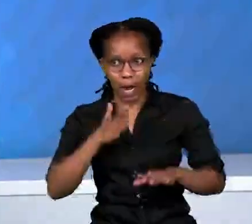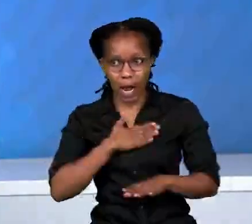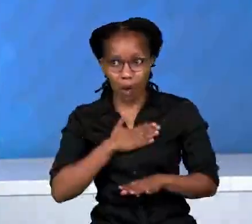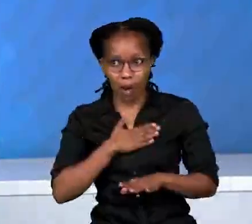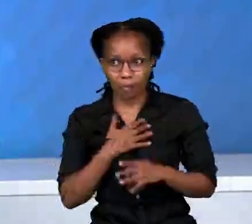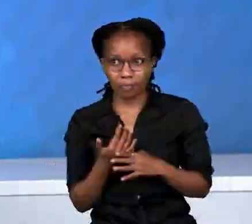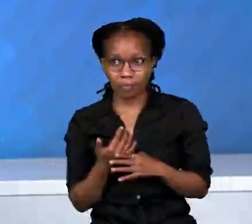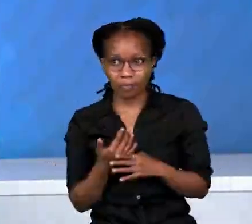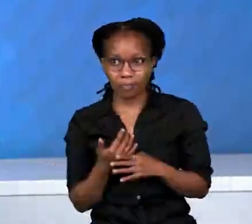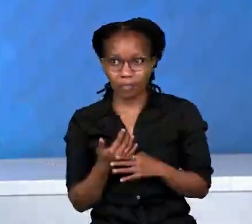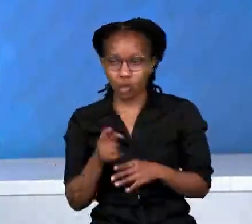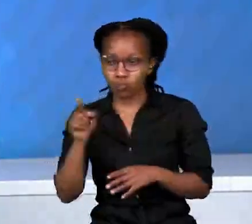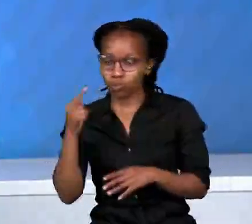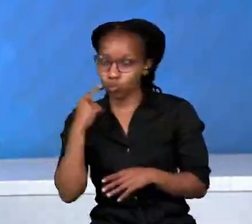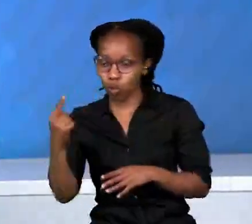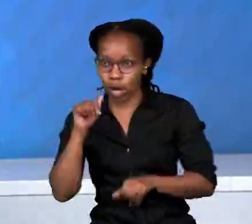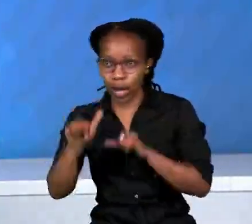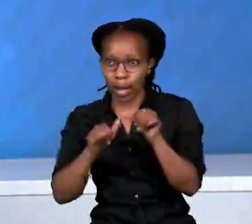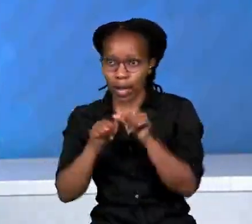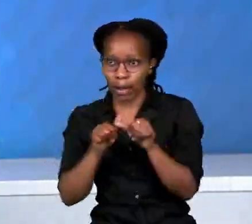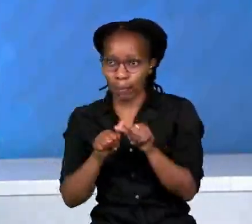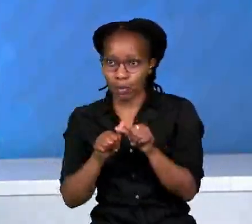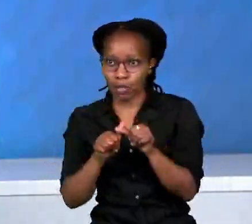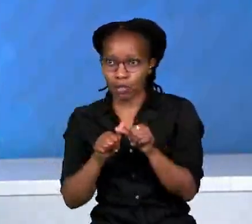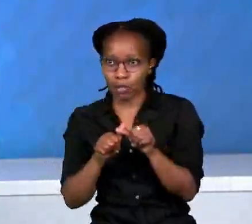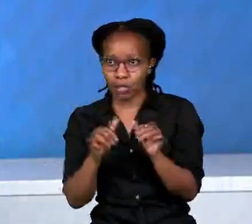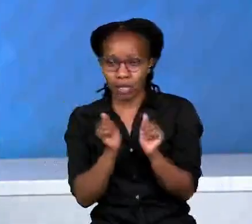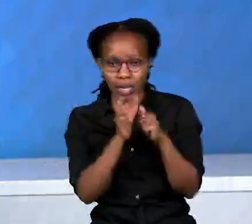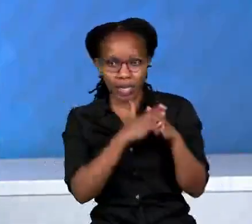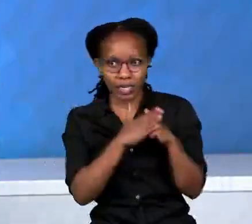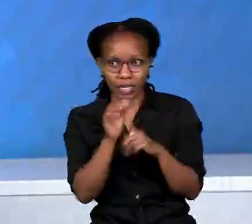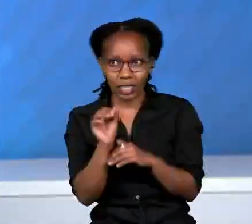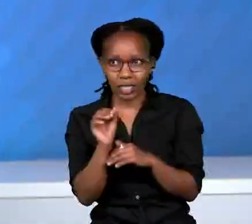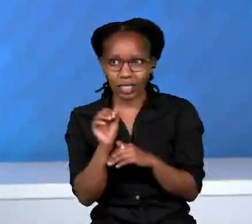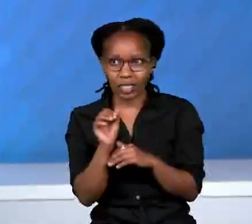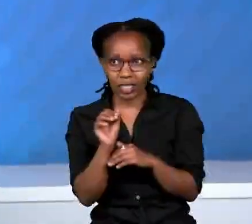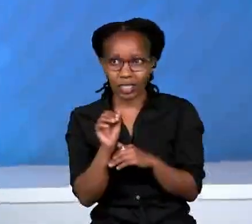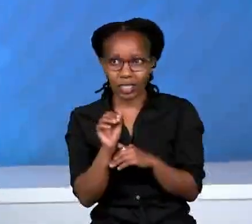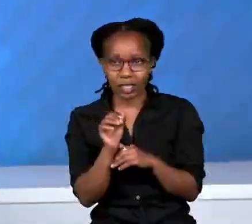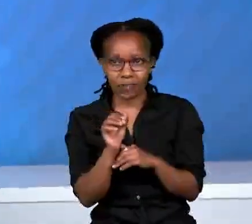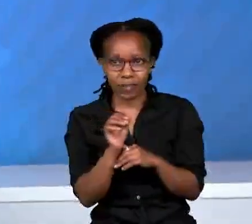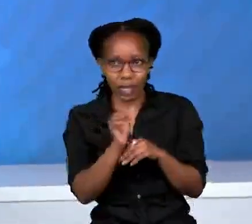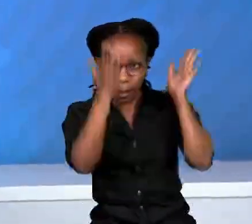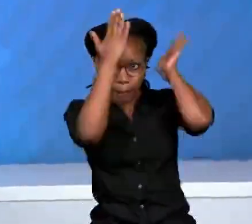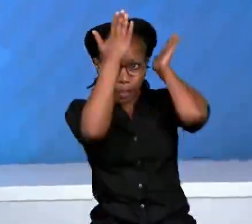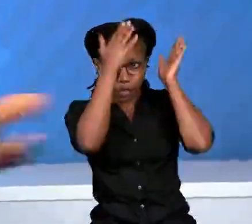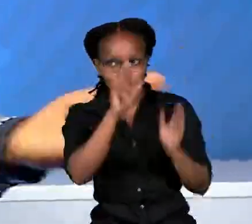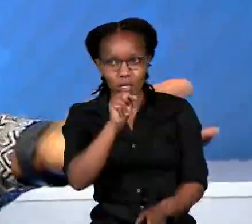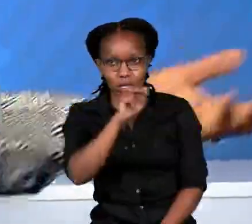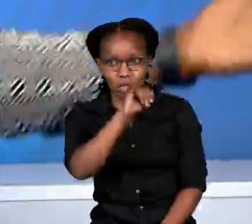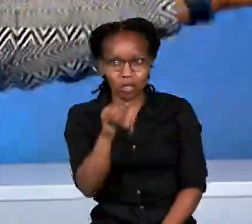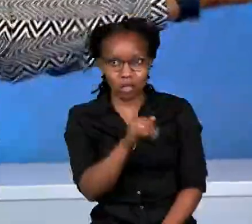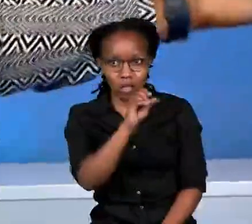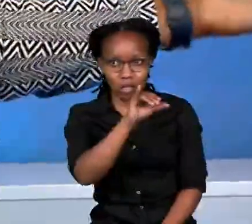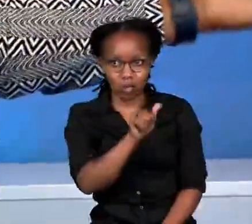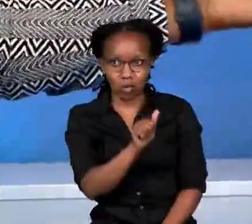well. Fred, you talked about the late 80s coming to the 90s. You talked about the likes of Bishop Muge. You talked about Reverend Timothy Njoya. Who can